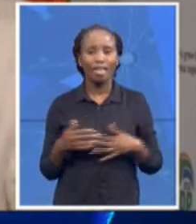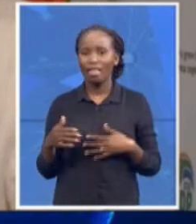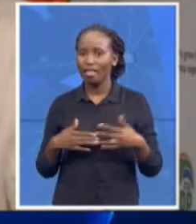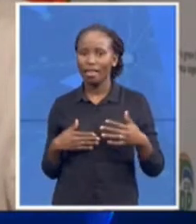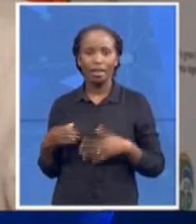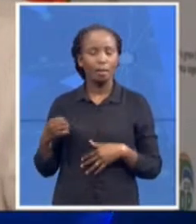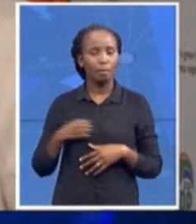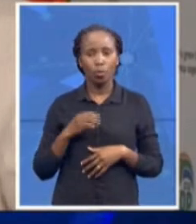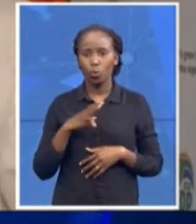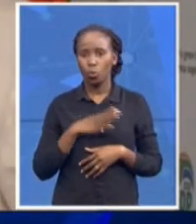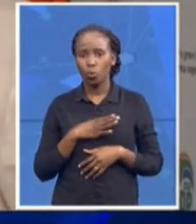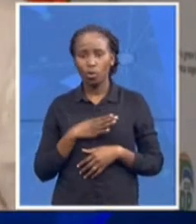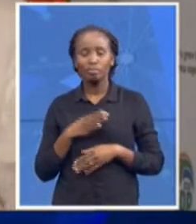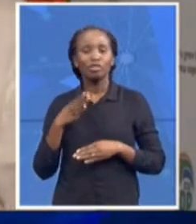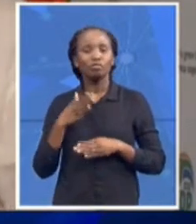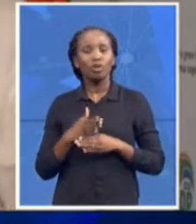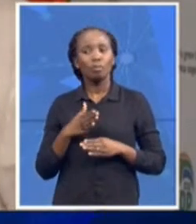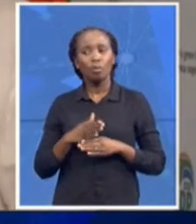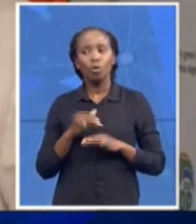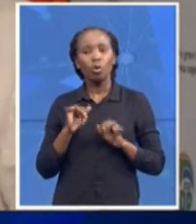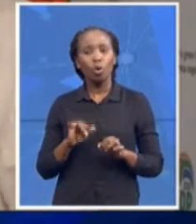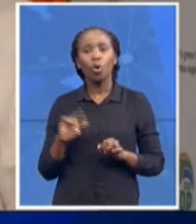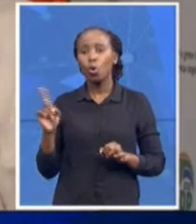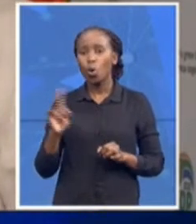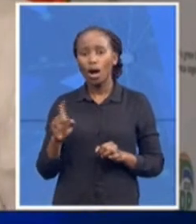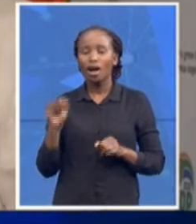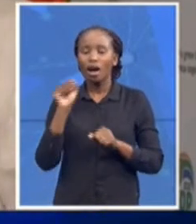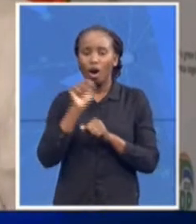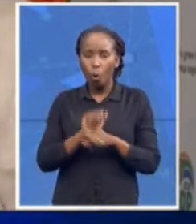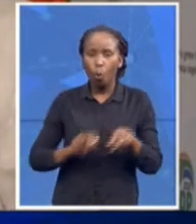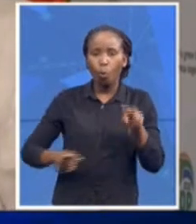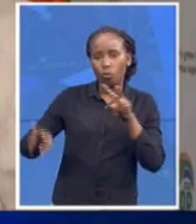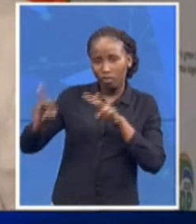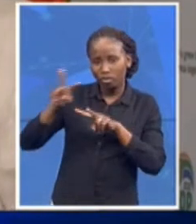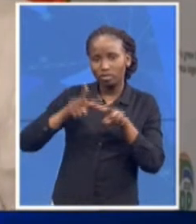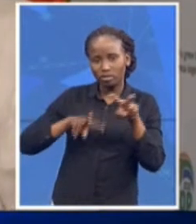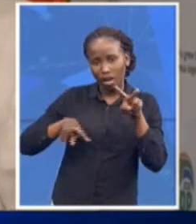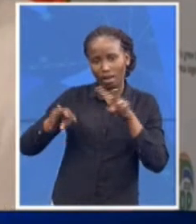over the entities they are